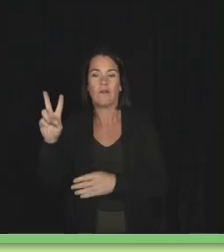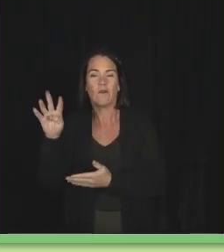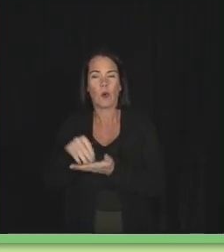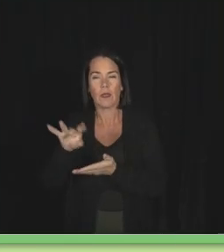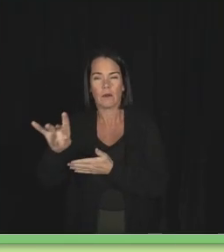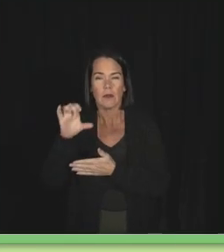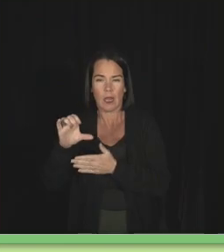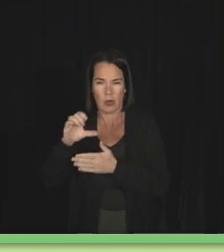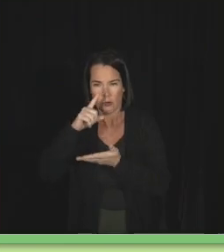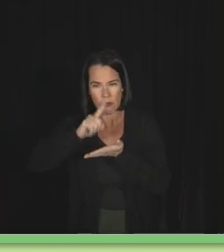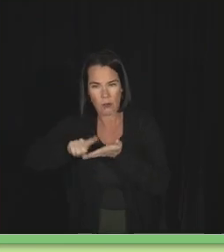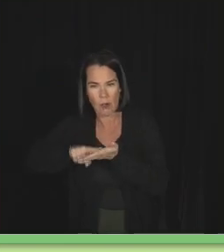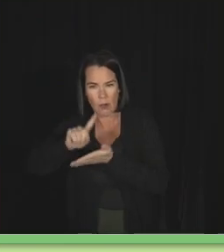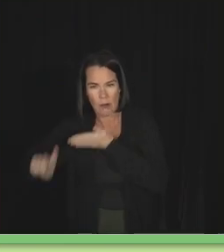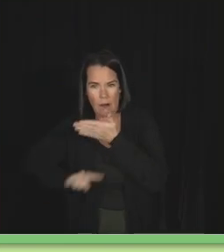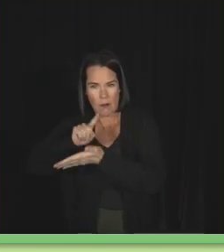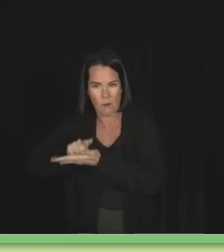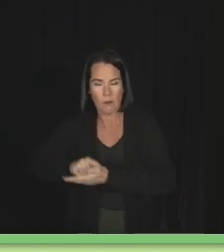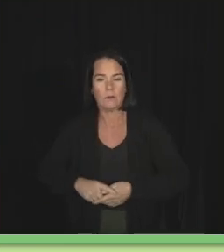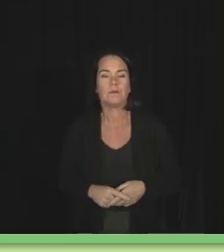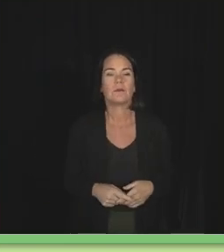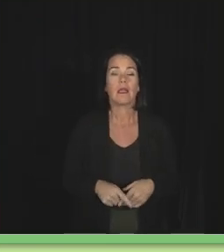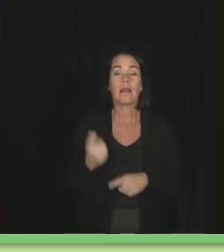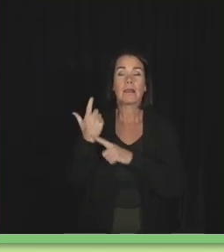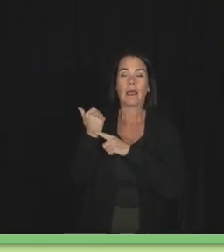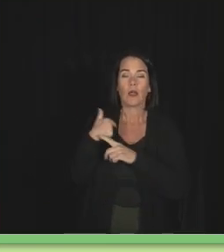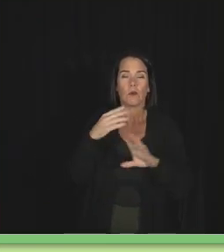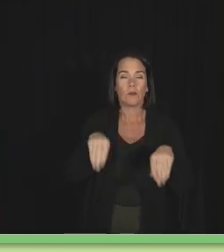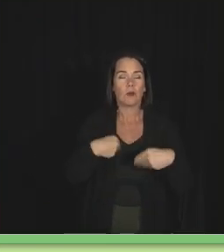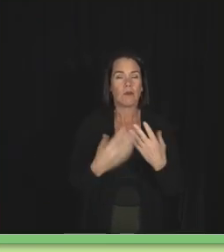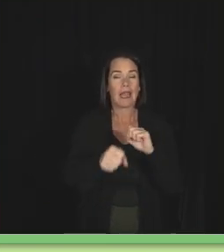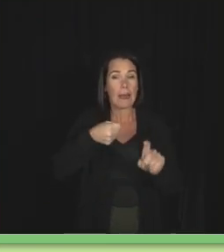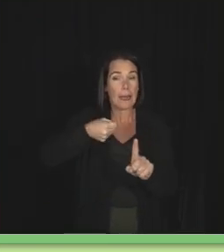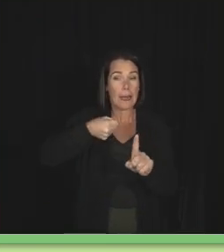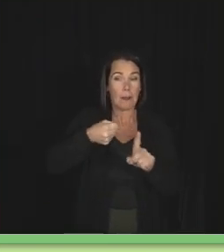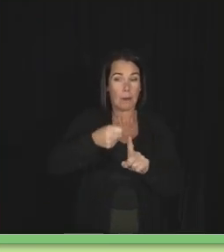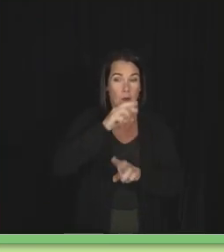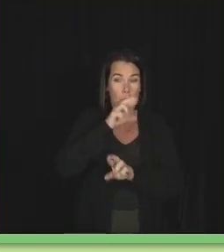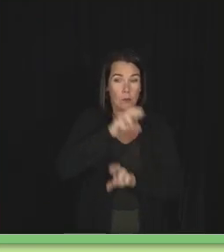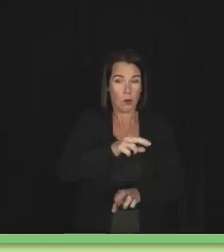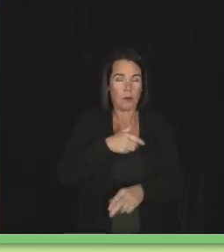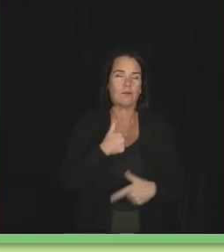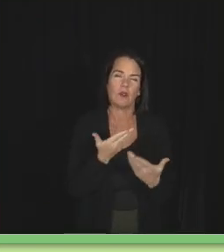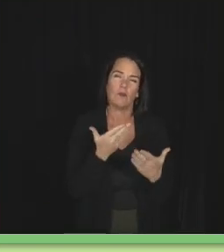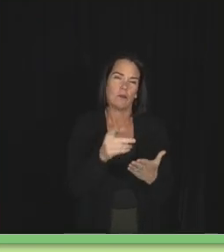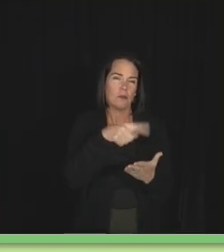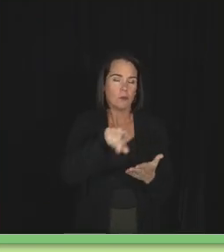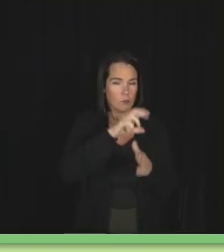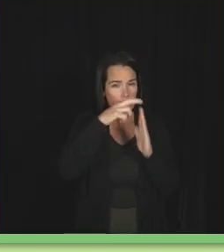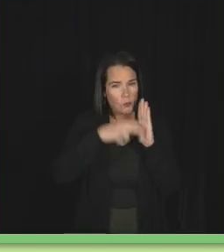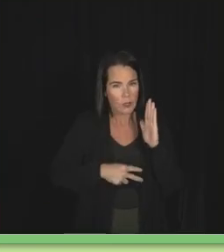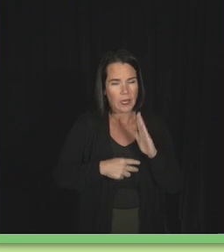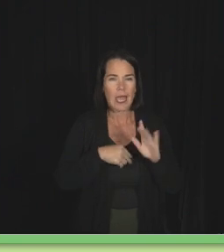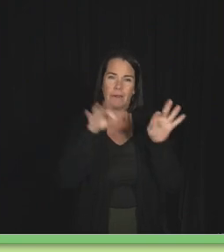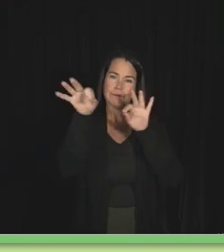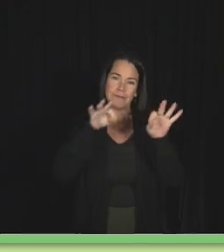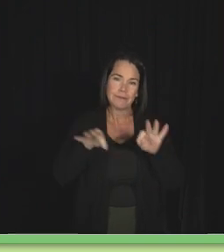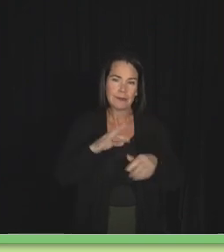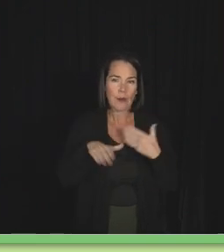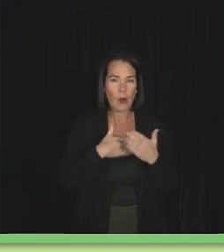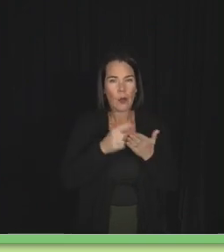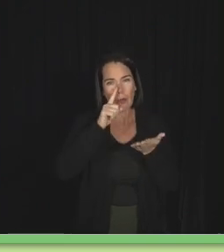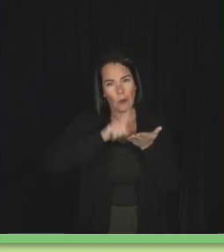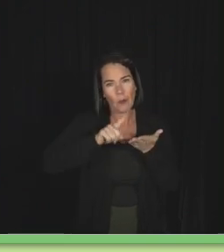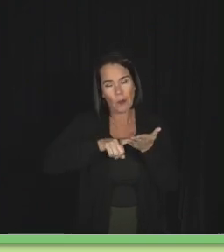collaboration. We put out an impact report last year. I highly recommend reading it. It cites all of the audit reports and the research that